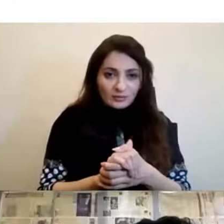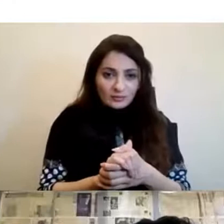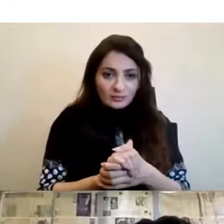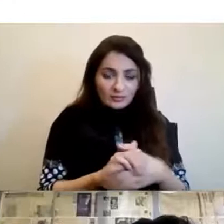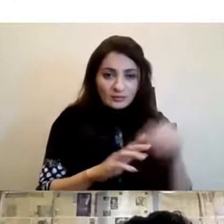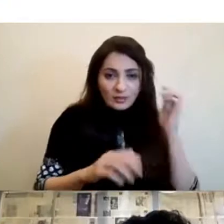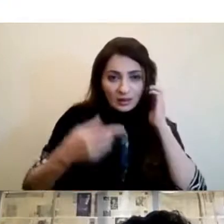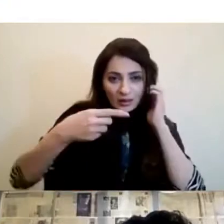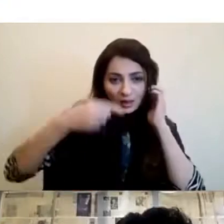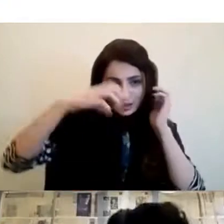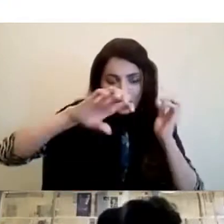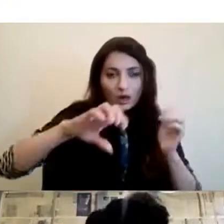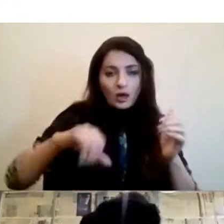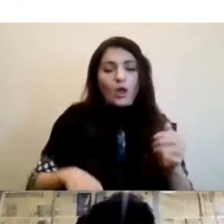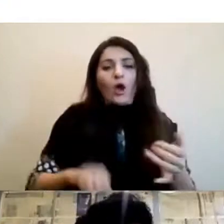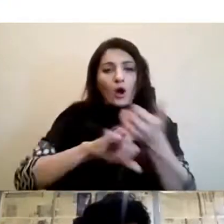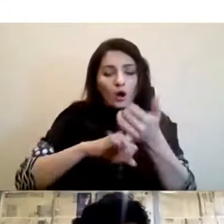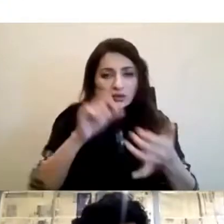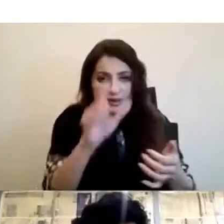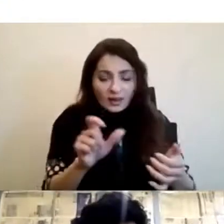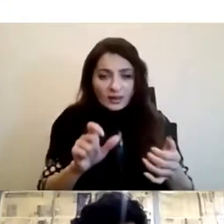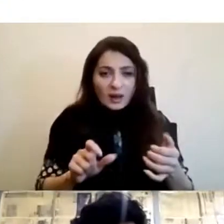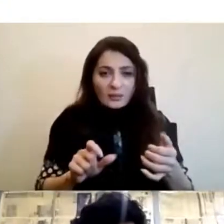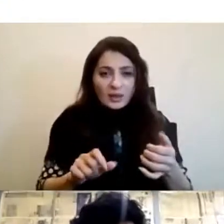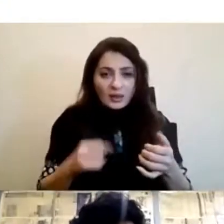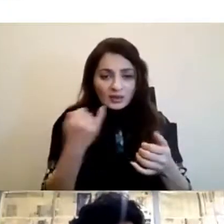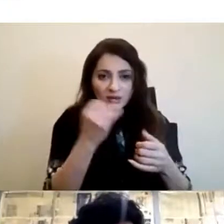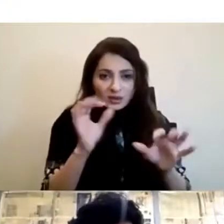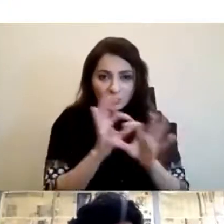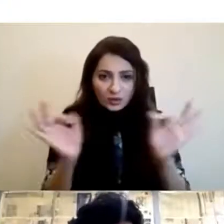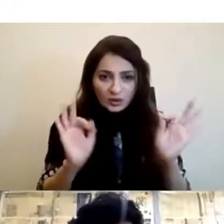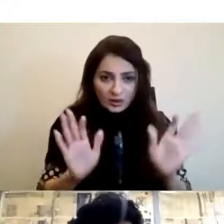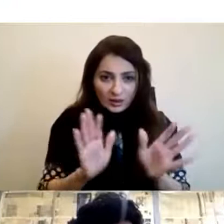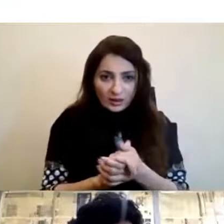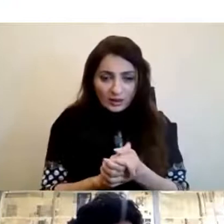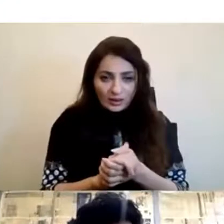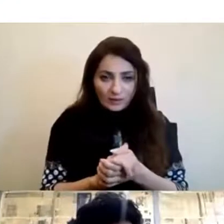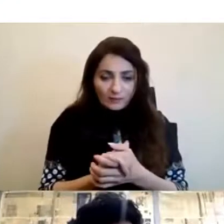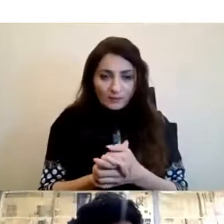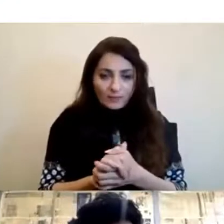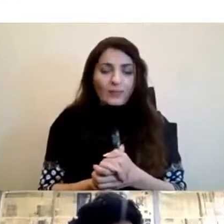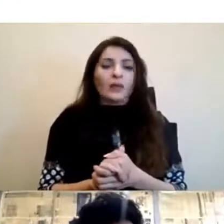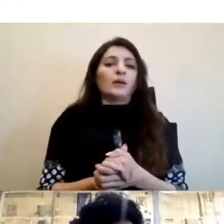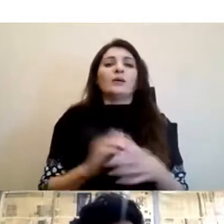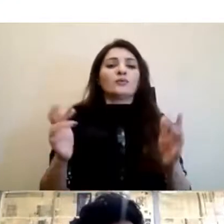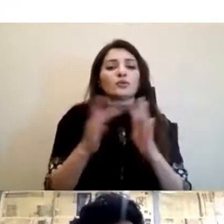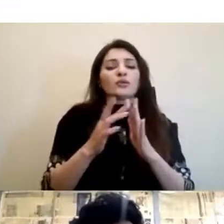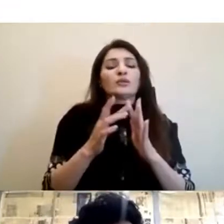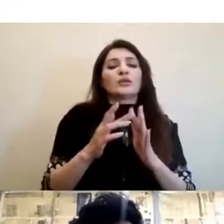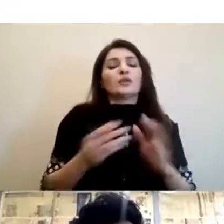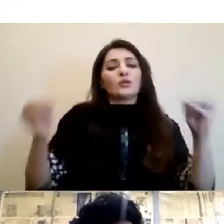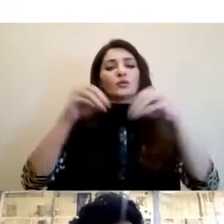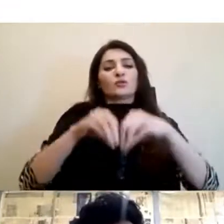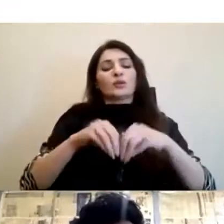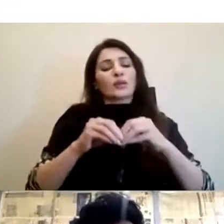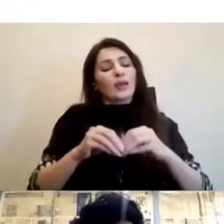in Sri Lanka. And they were dedicated studies for us to understand the digital inclusion of people with disabilities in this country. So